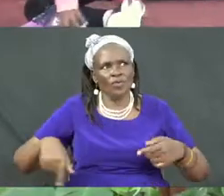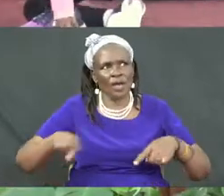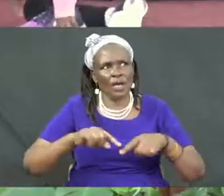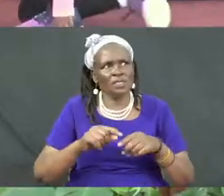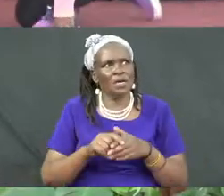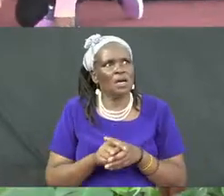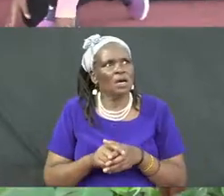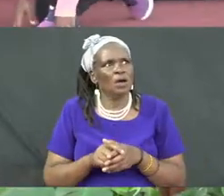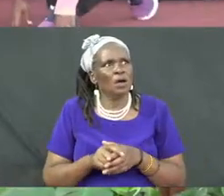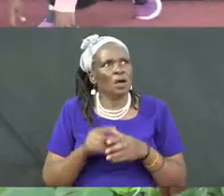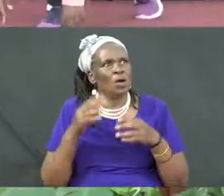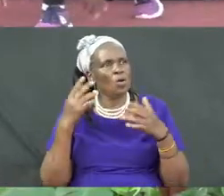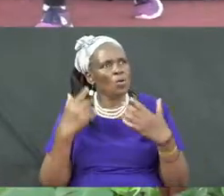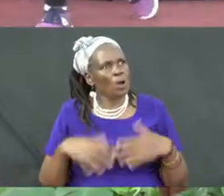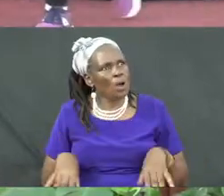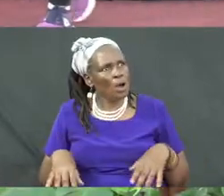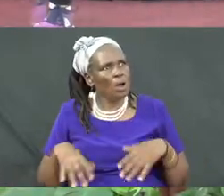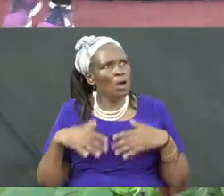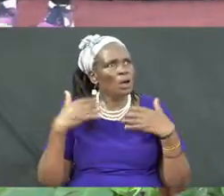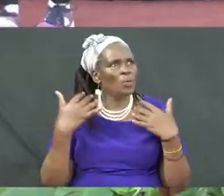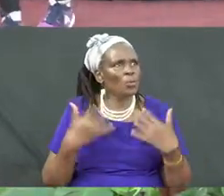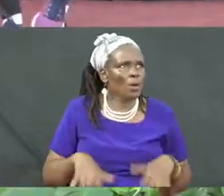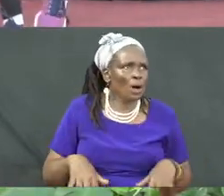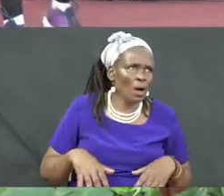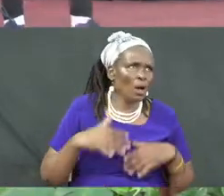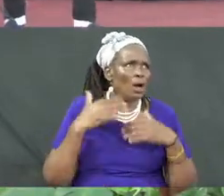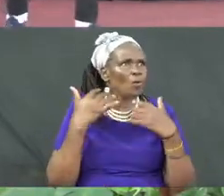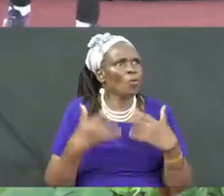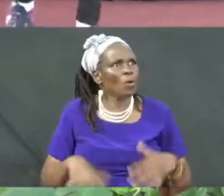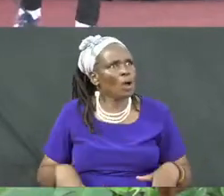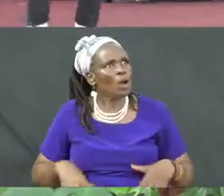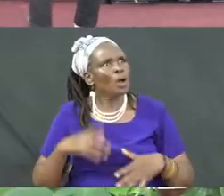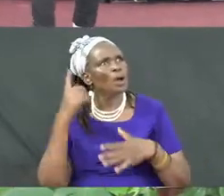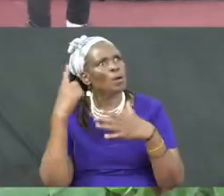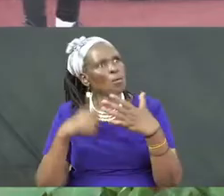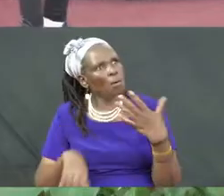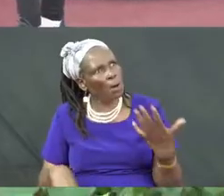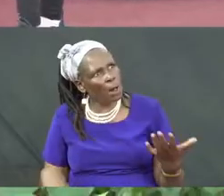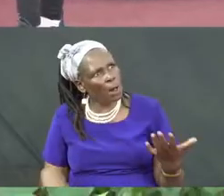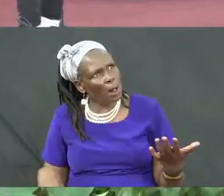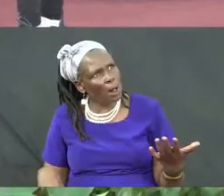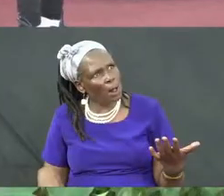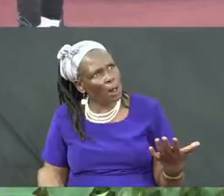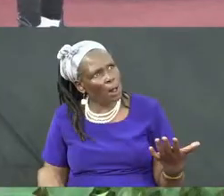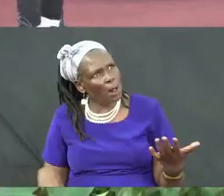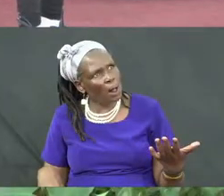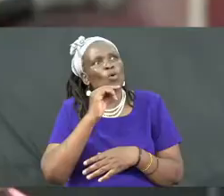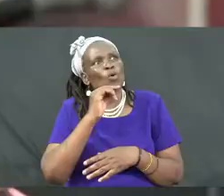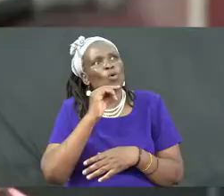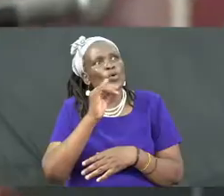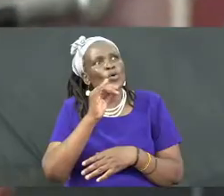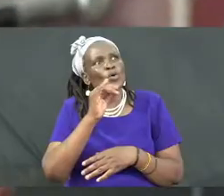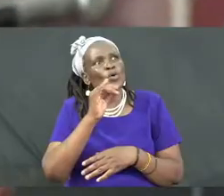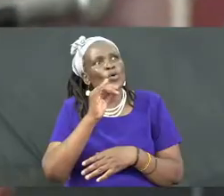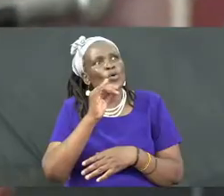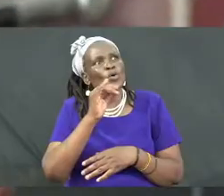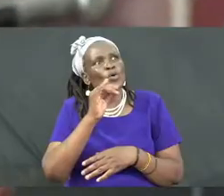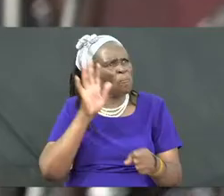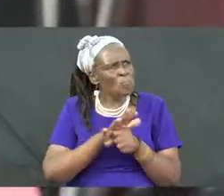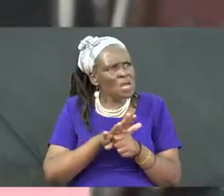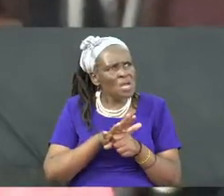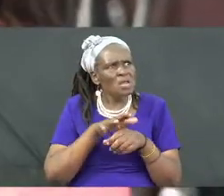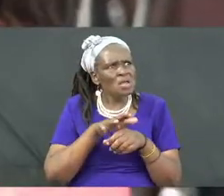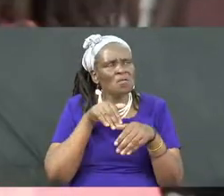Wah, wah, wah, wah, wah. Who is that with so many followers?